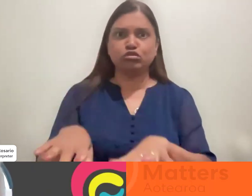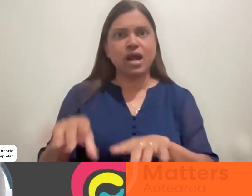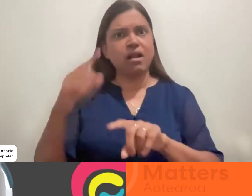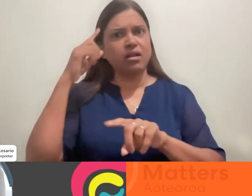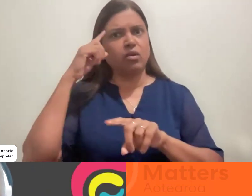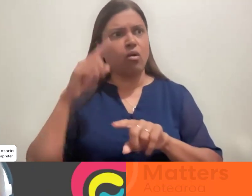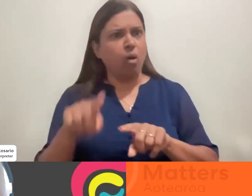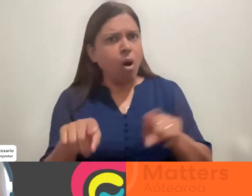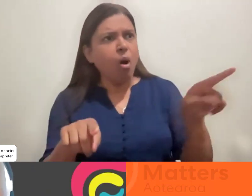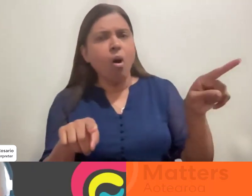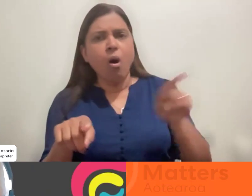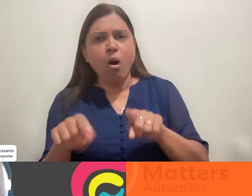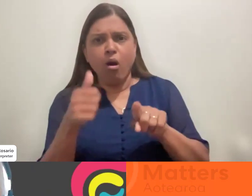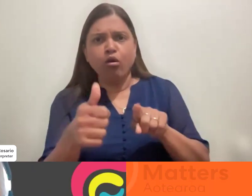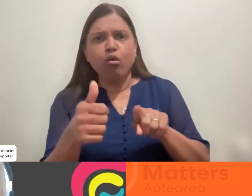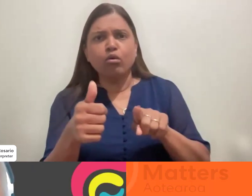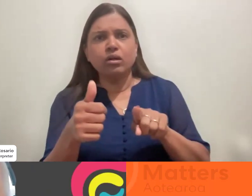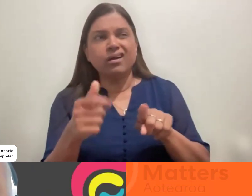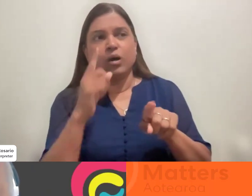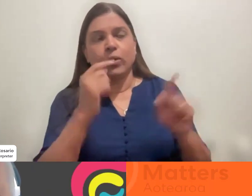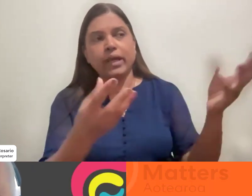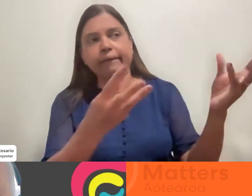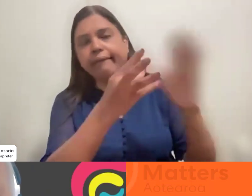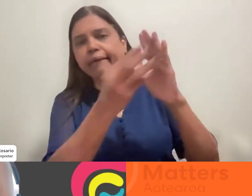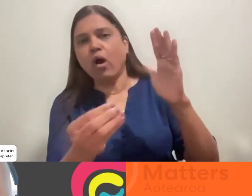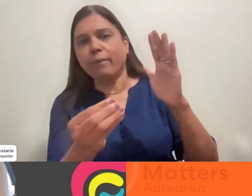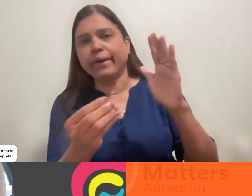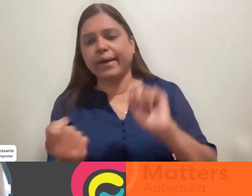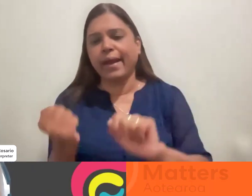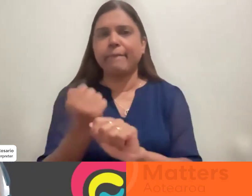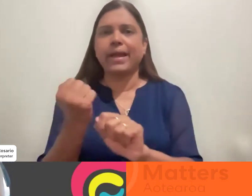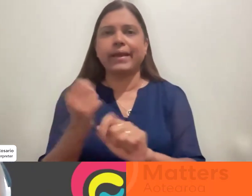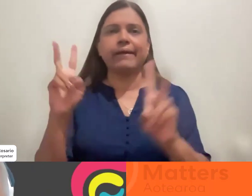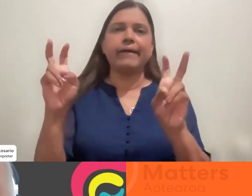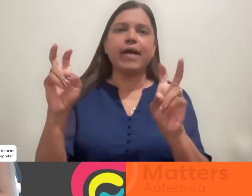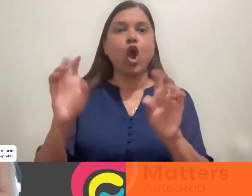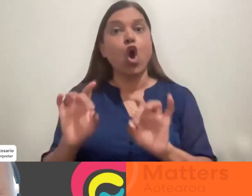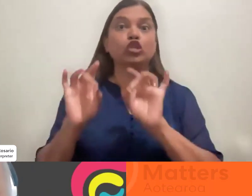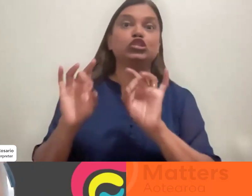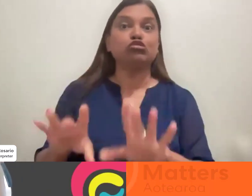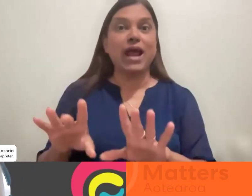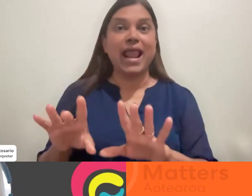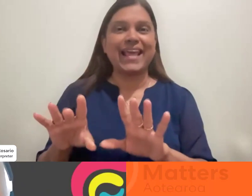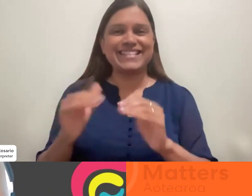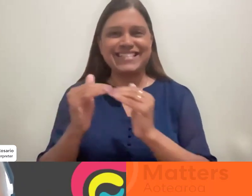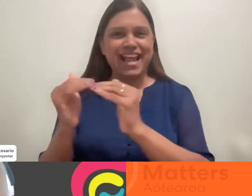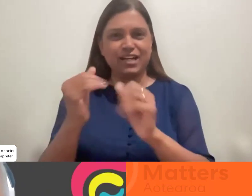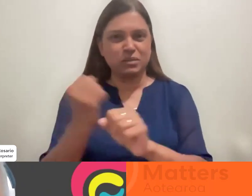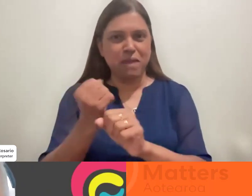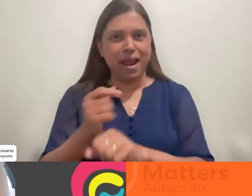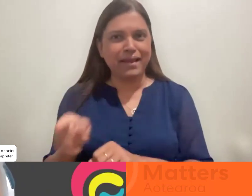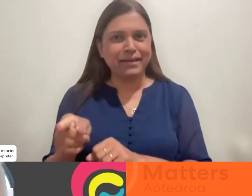actually turn it into an Australian standard in its own right. And so much were they